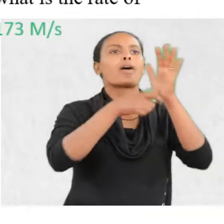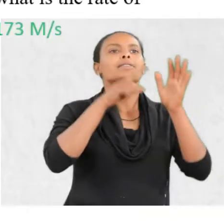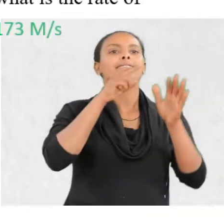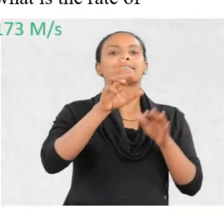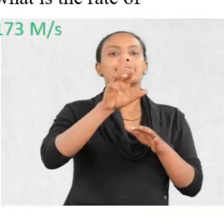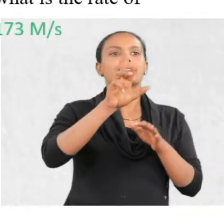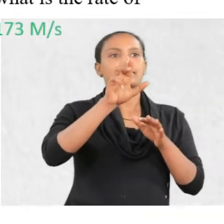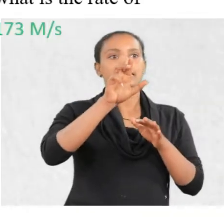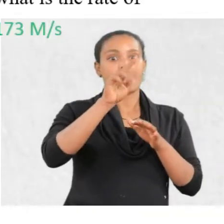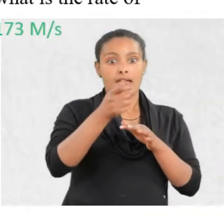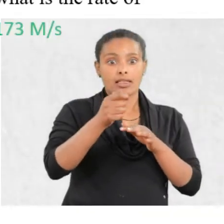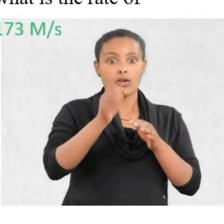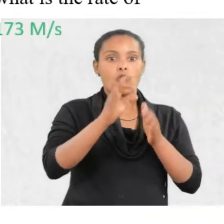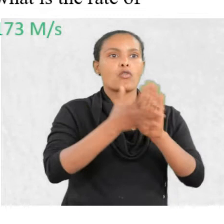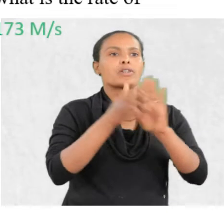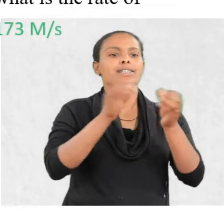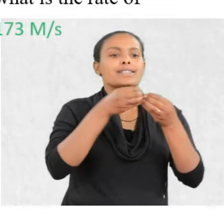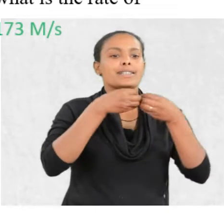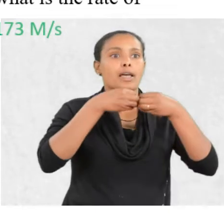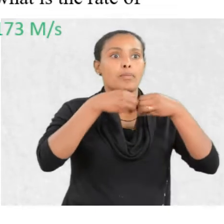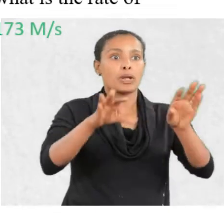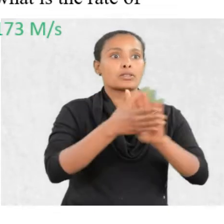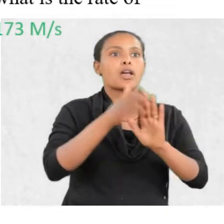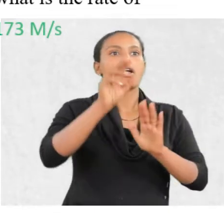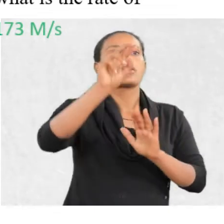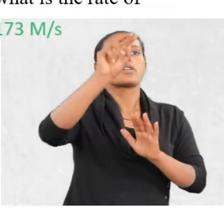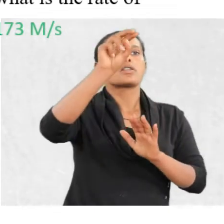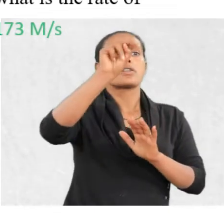of disappearance of nitrogen?